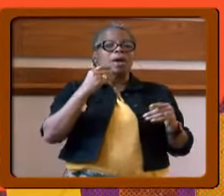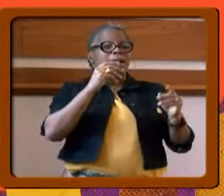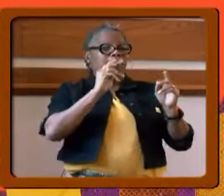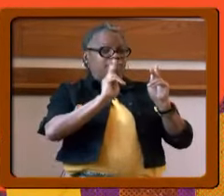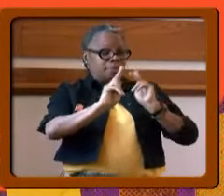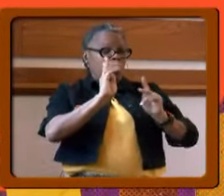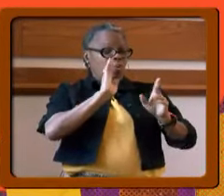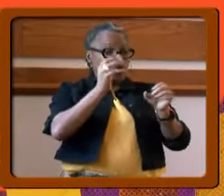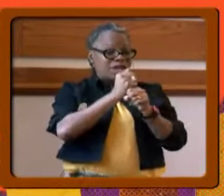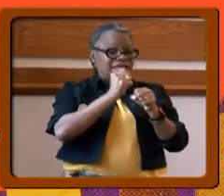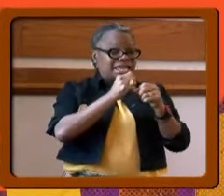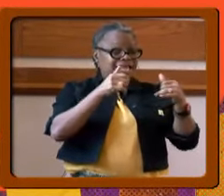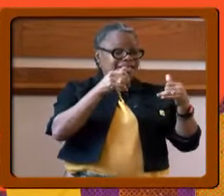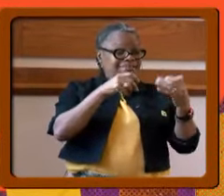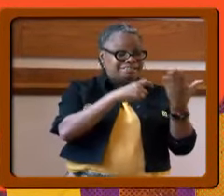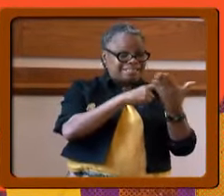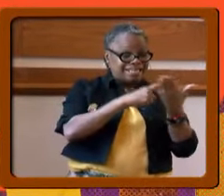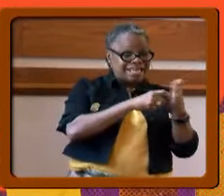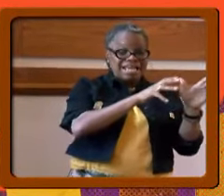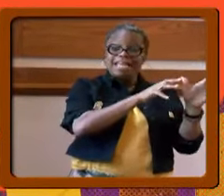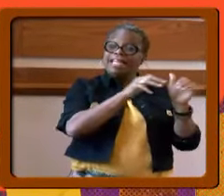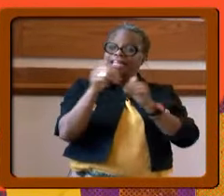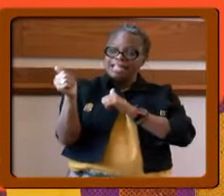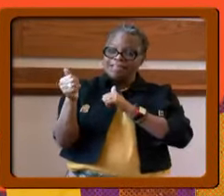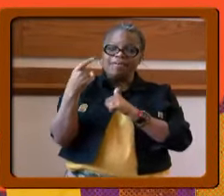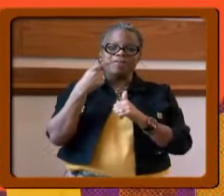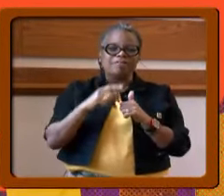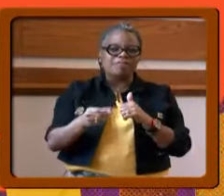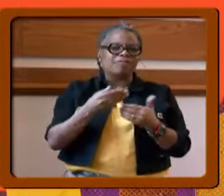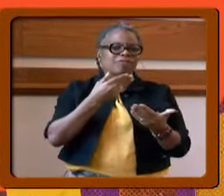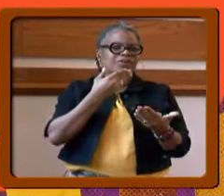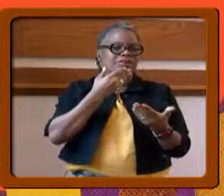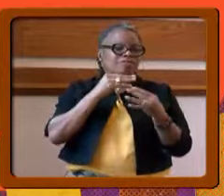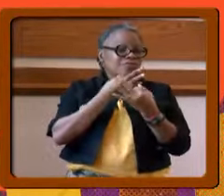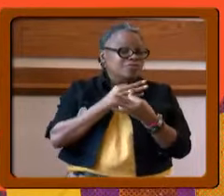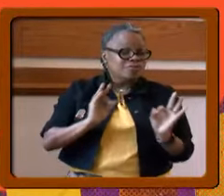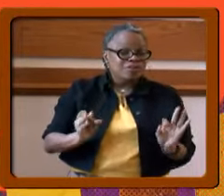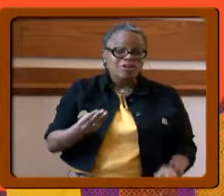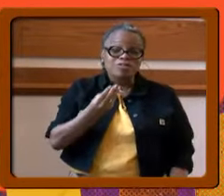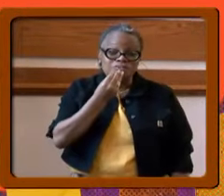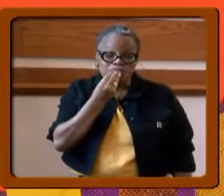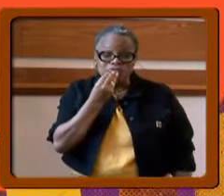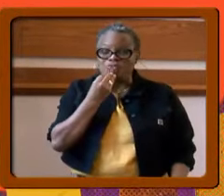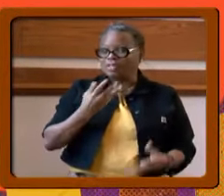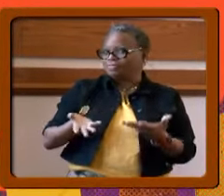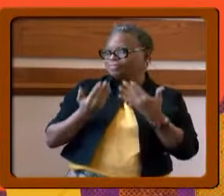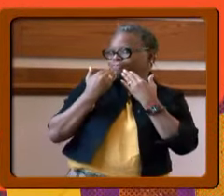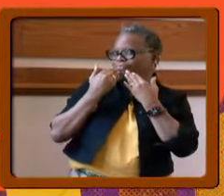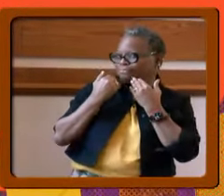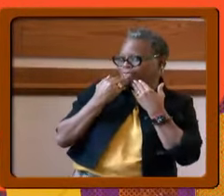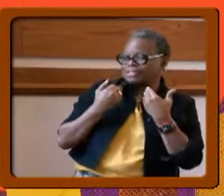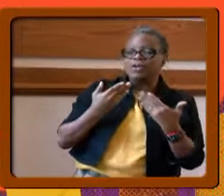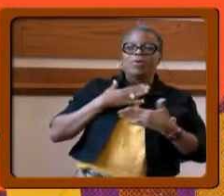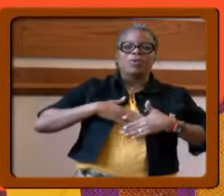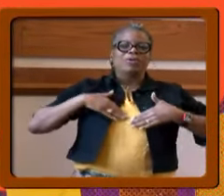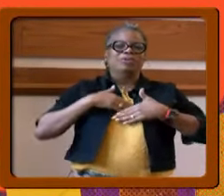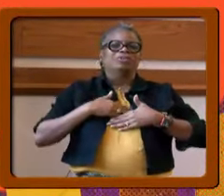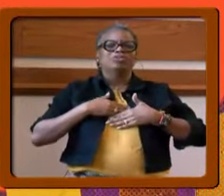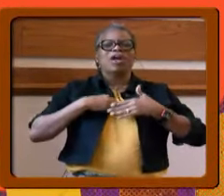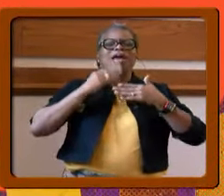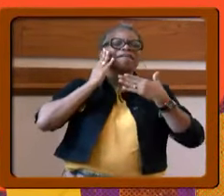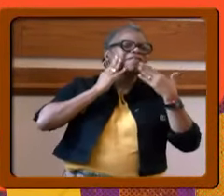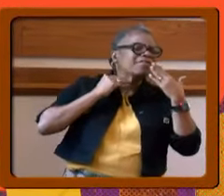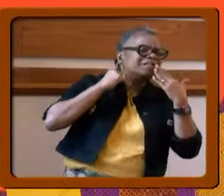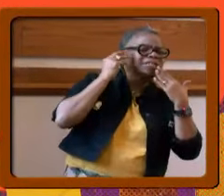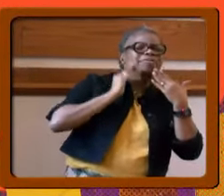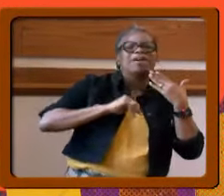tickets upon exiting the narthex for complimentary sweets and treats as we enjoy entertainment, face painting,